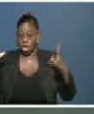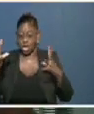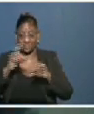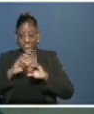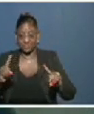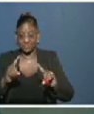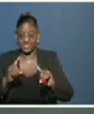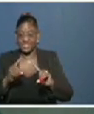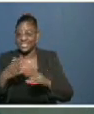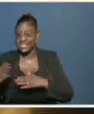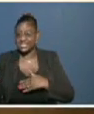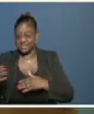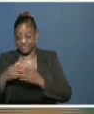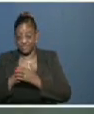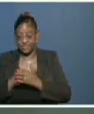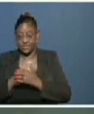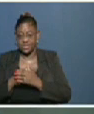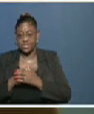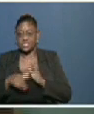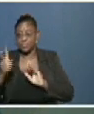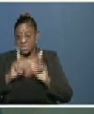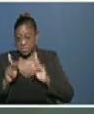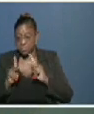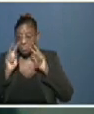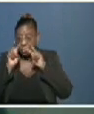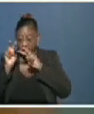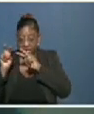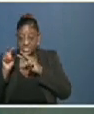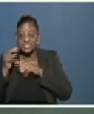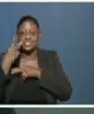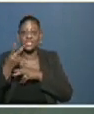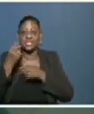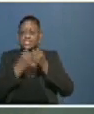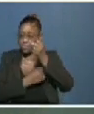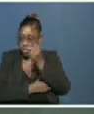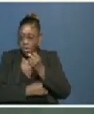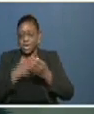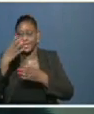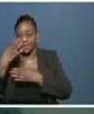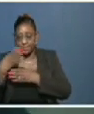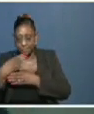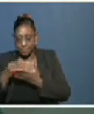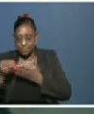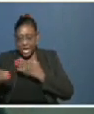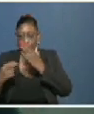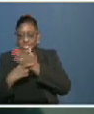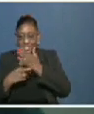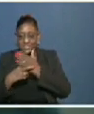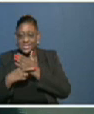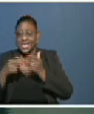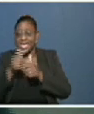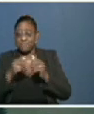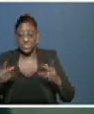stuff. I think the main thing is people just keep an eye out, see what's happening at the Dundas, come out and support, buy your tickets. Every little bit helps.